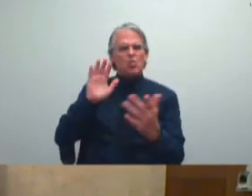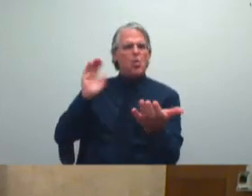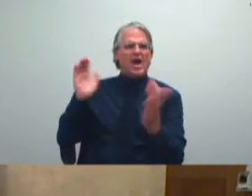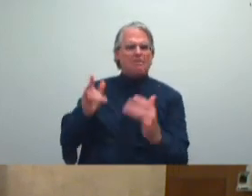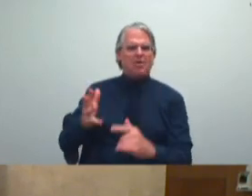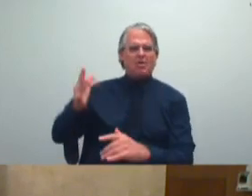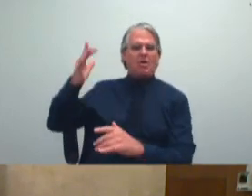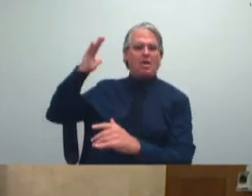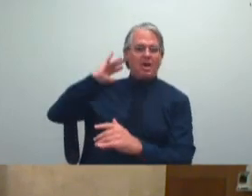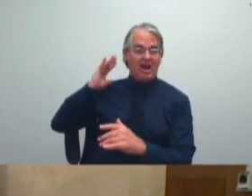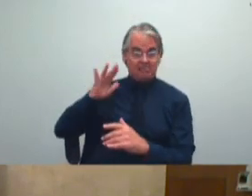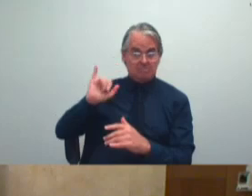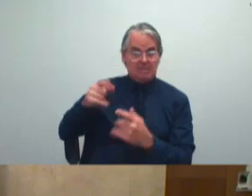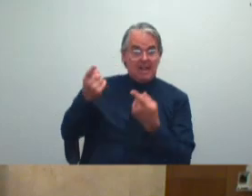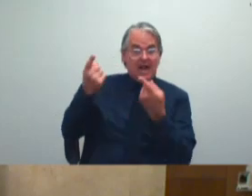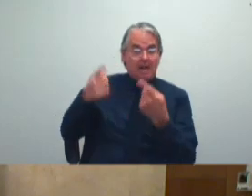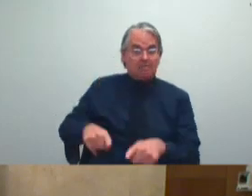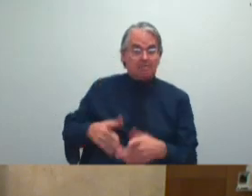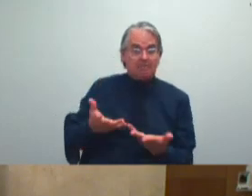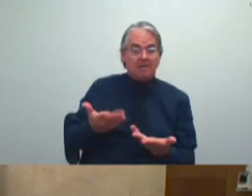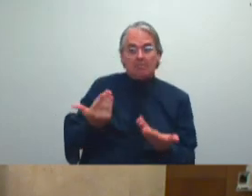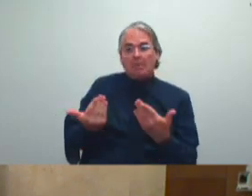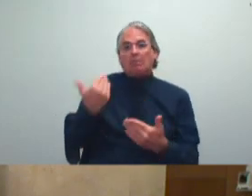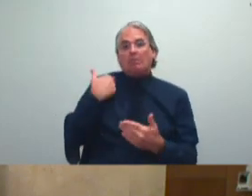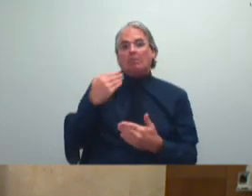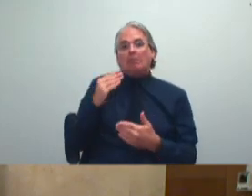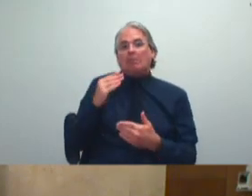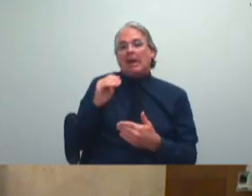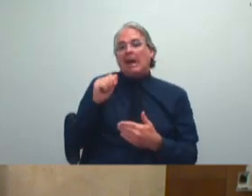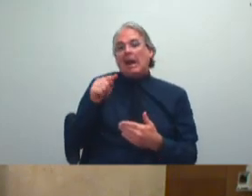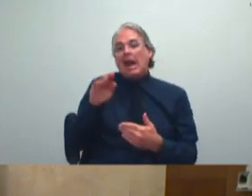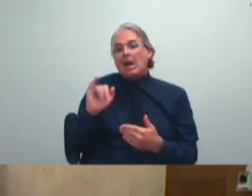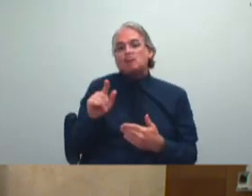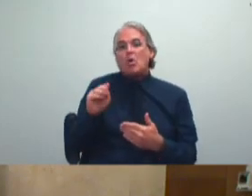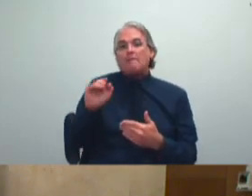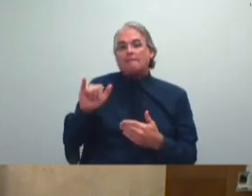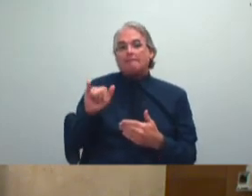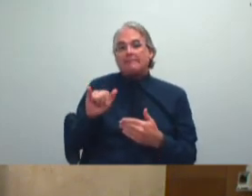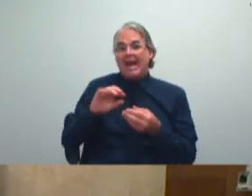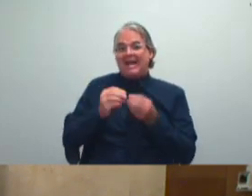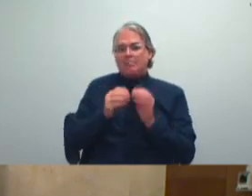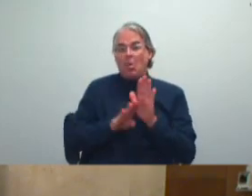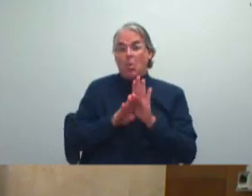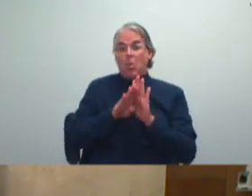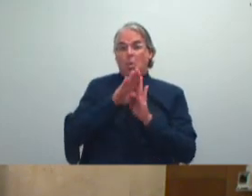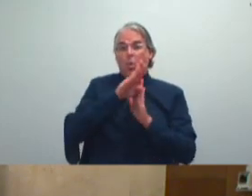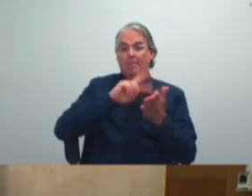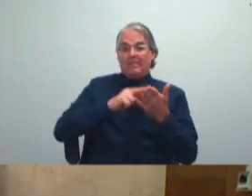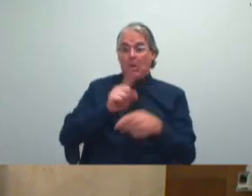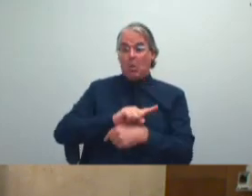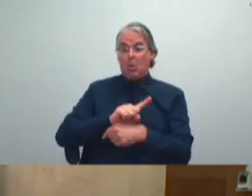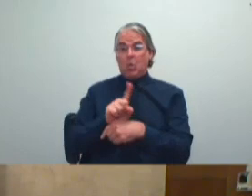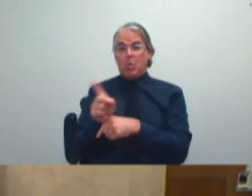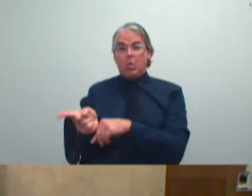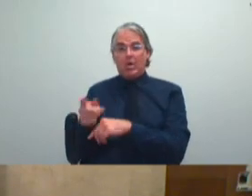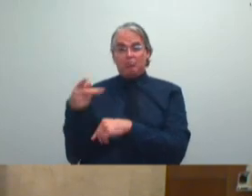high it got back in maybe March, April, and May? Ben, great question. Fantastic. I'm going to send it to Jeremy